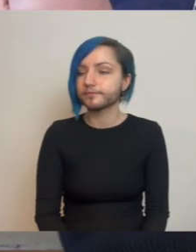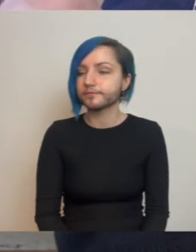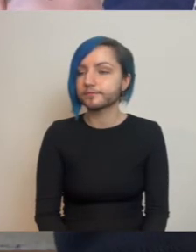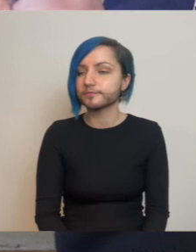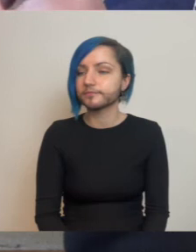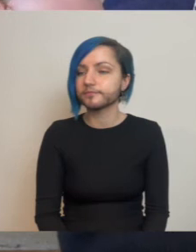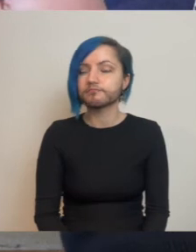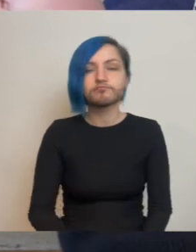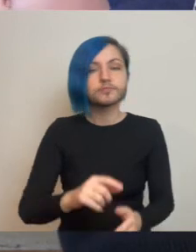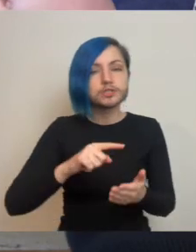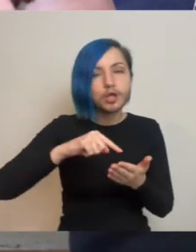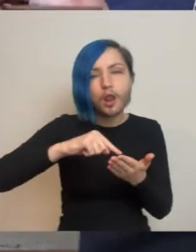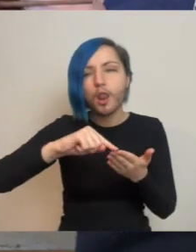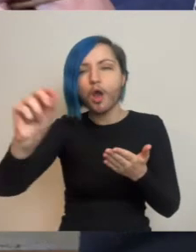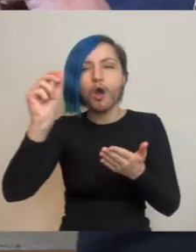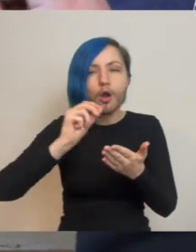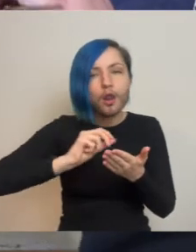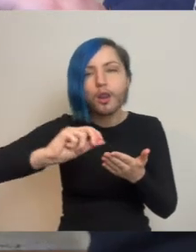Just long strokes.